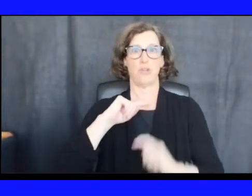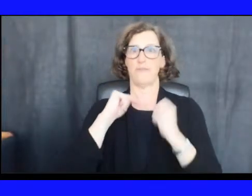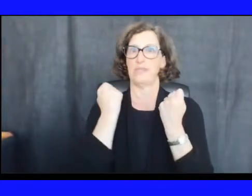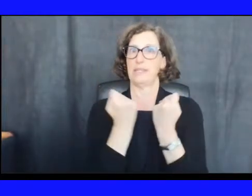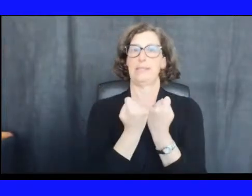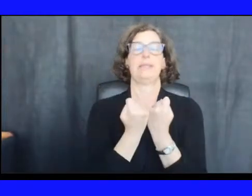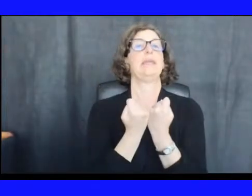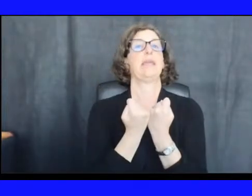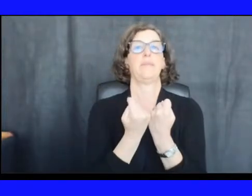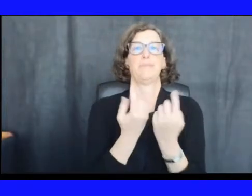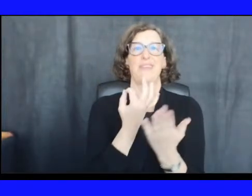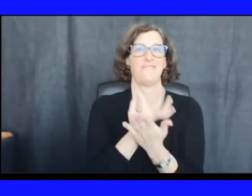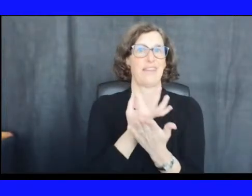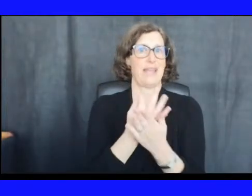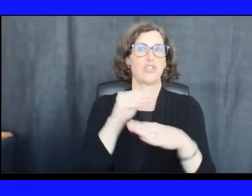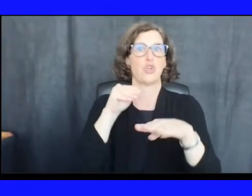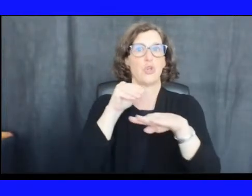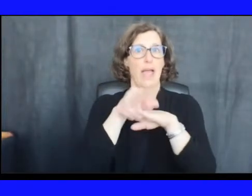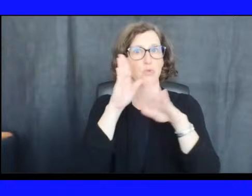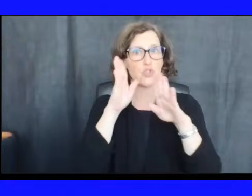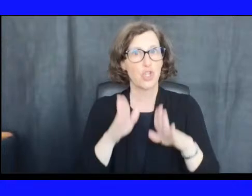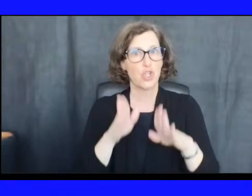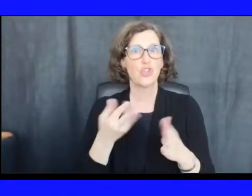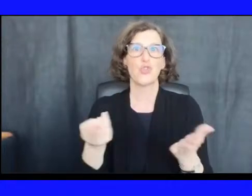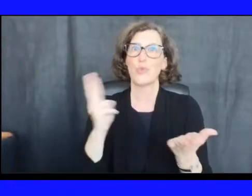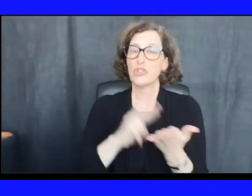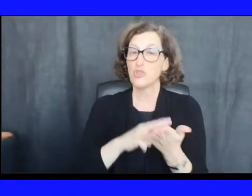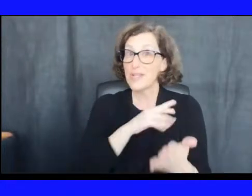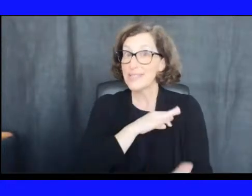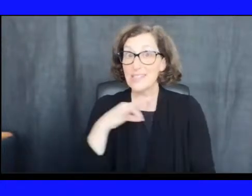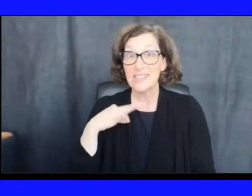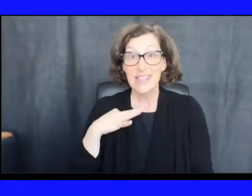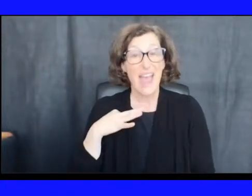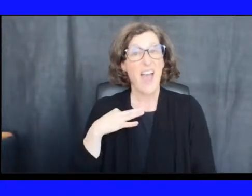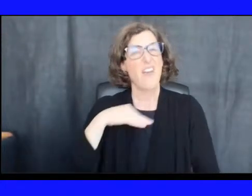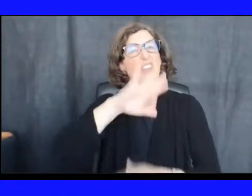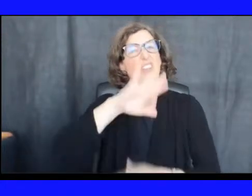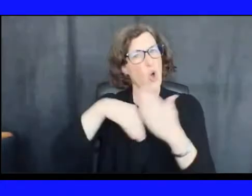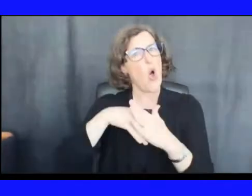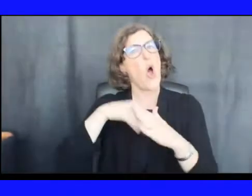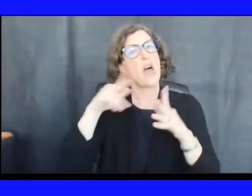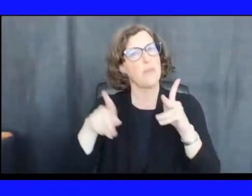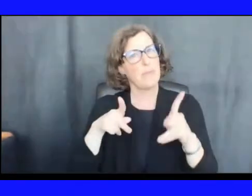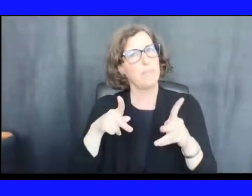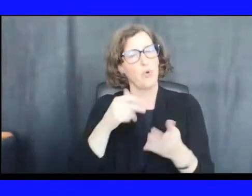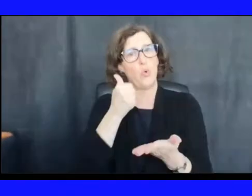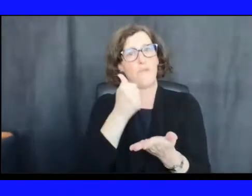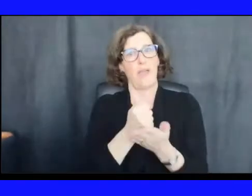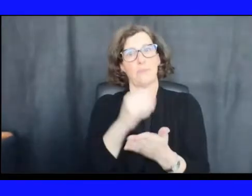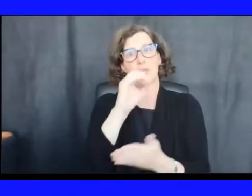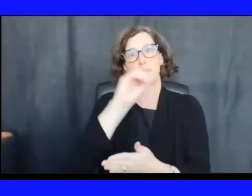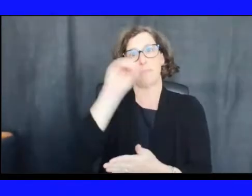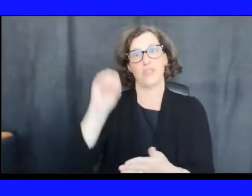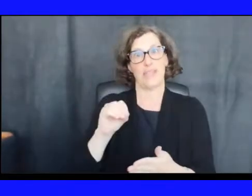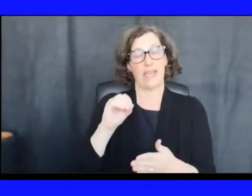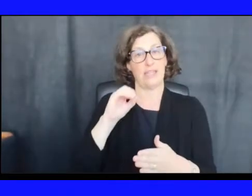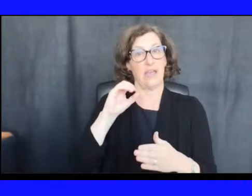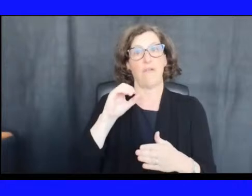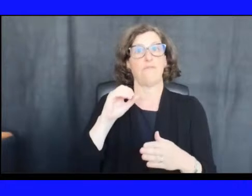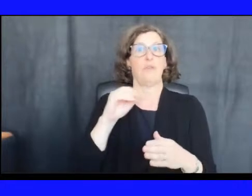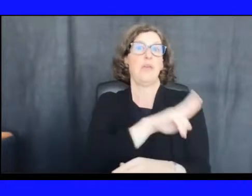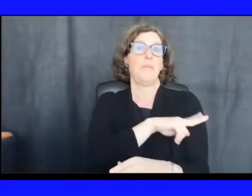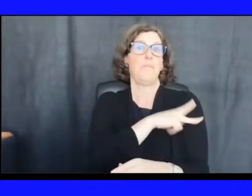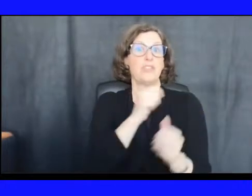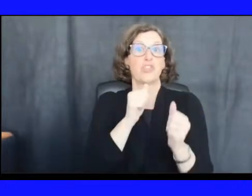90%. The target was 76%. It's been less than a year since we rolled out this new target, so we'll look to update